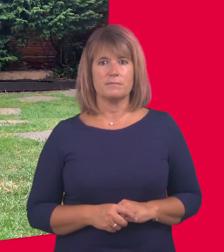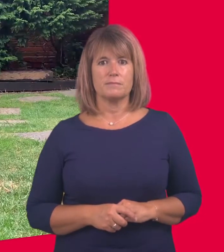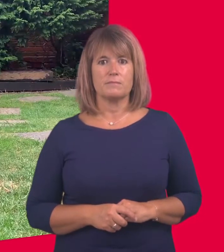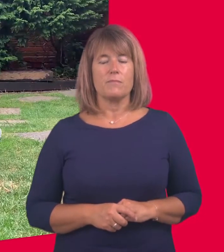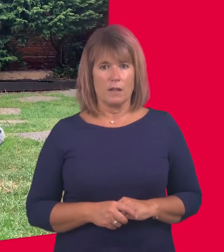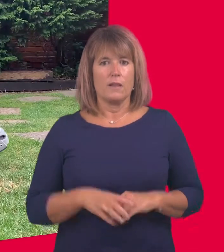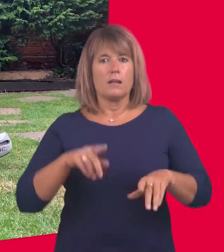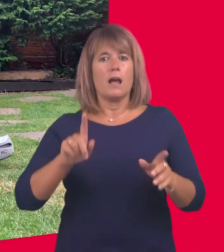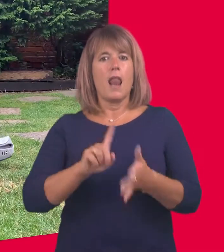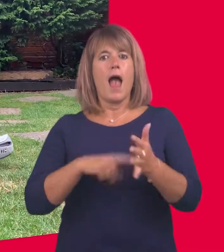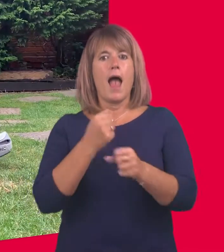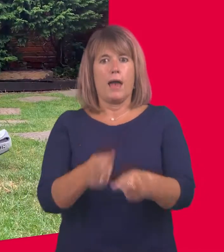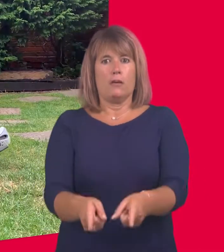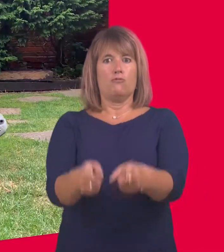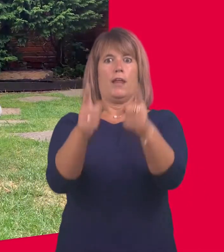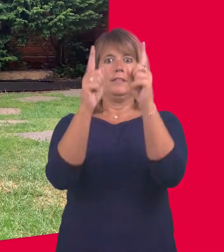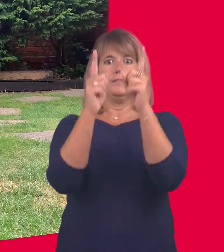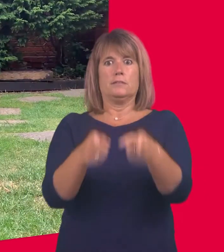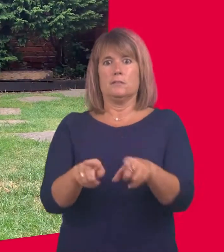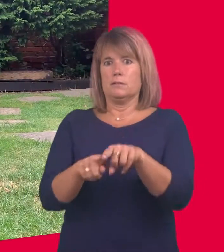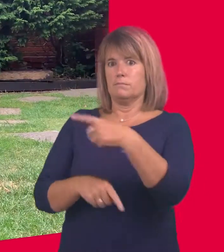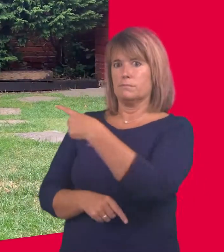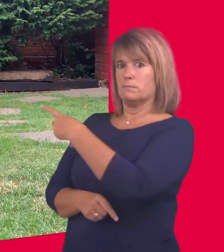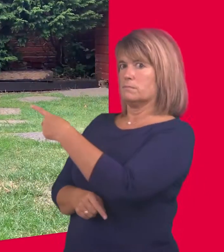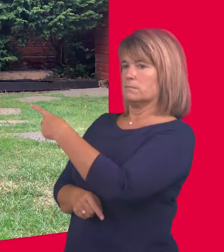Russian twists. And some leg raises.